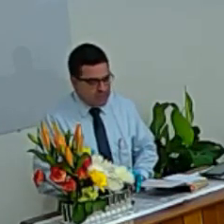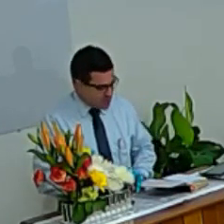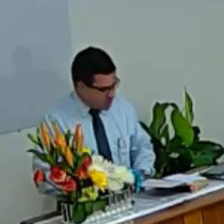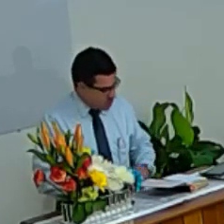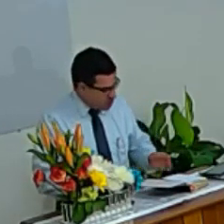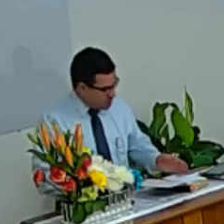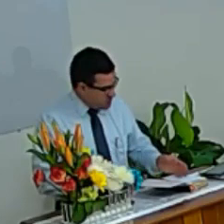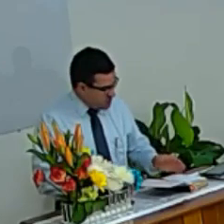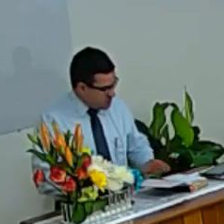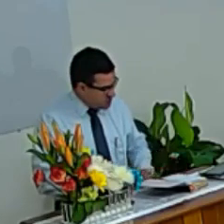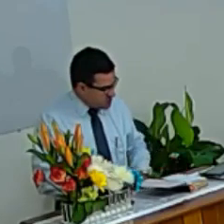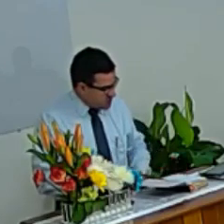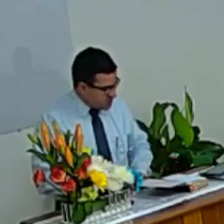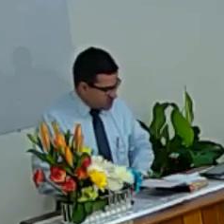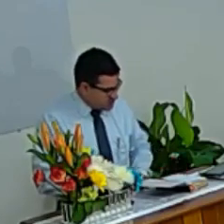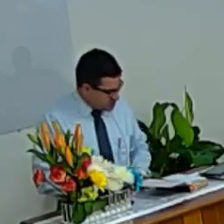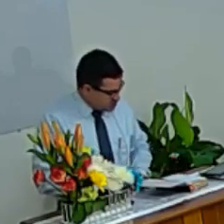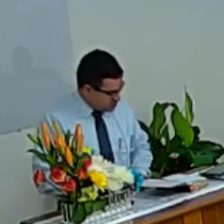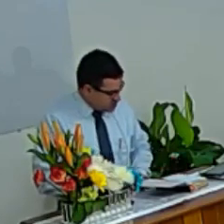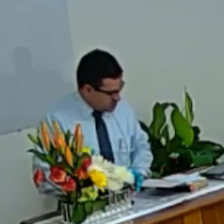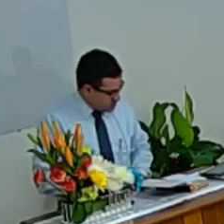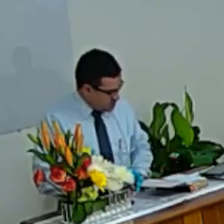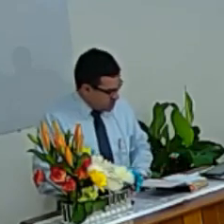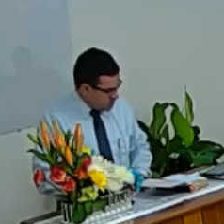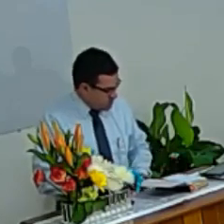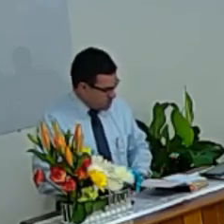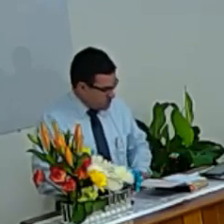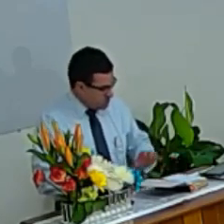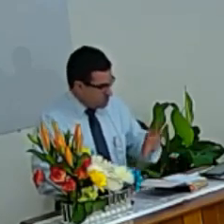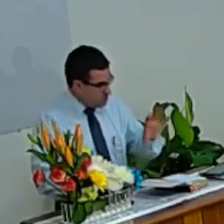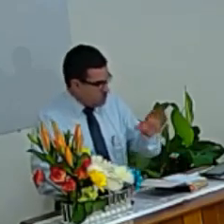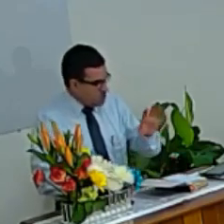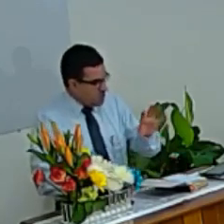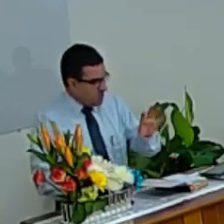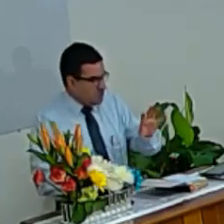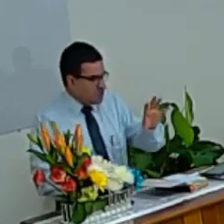us. And we see in these letters,